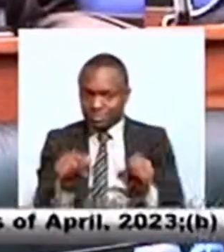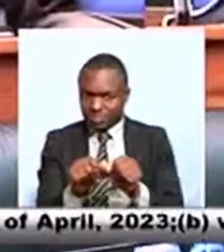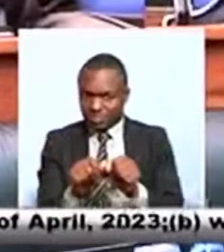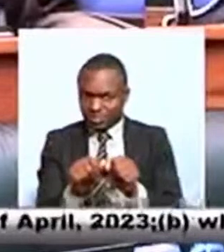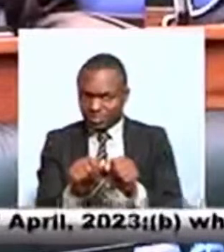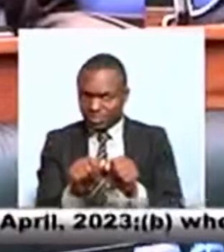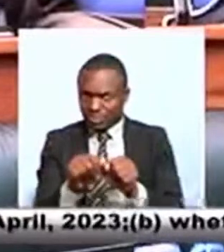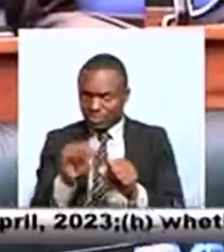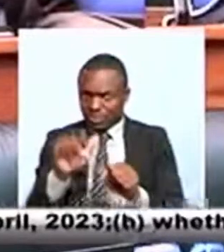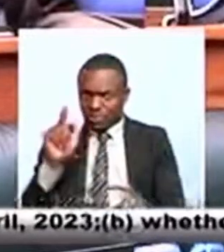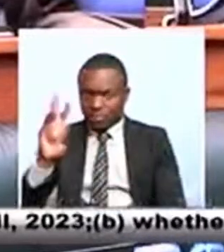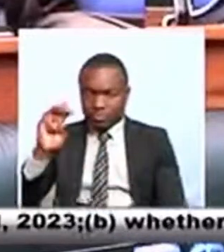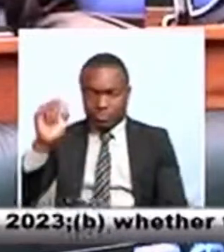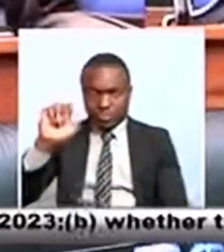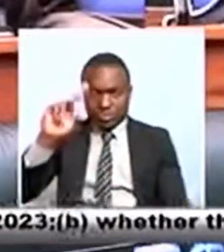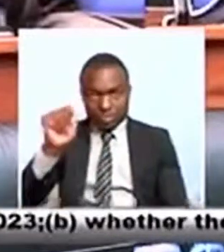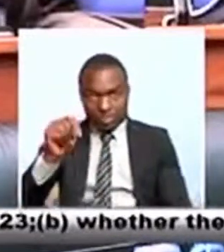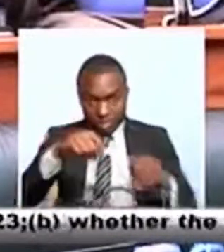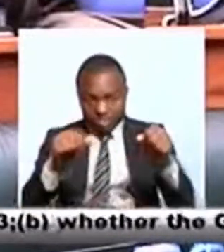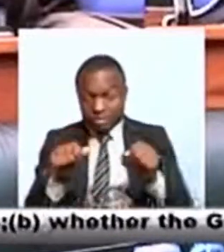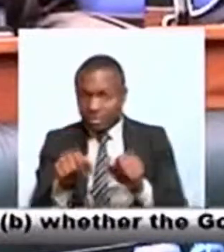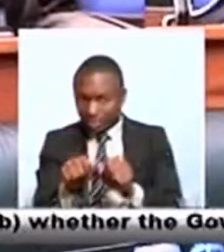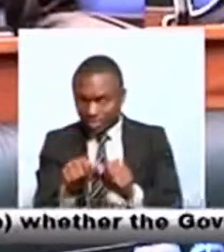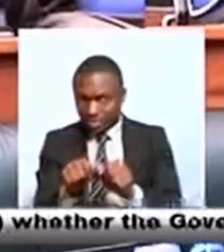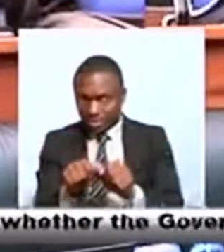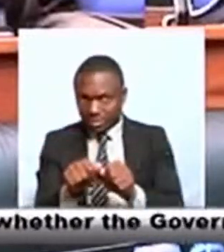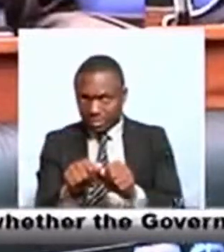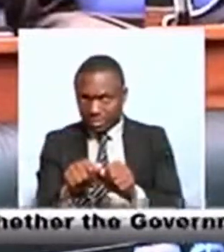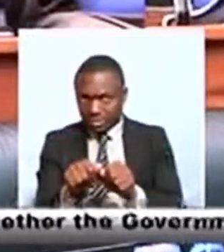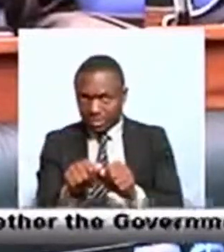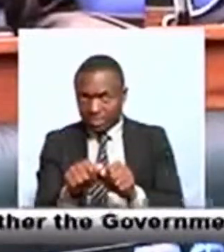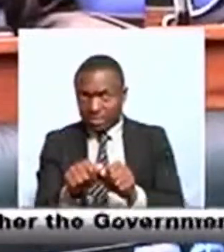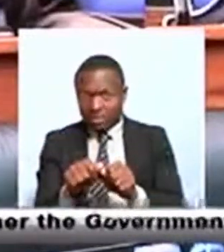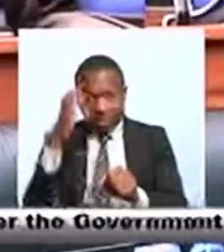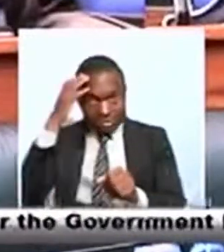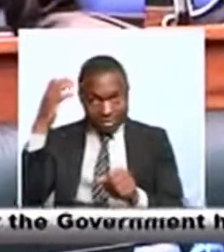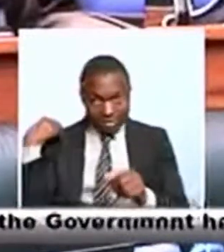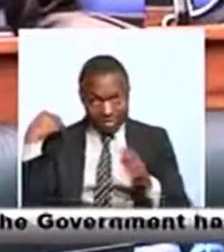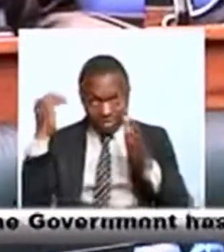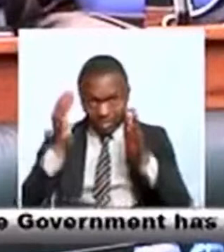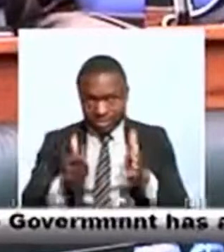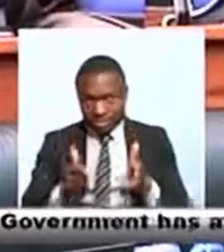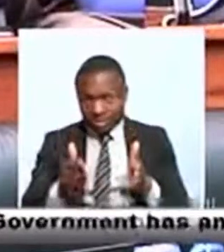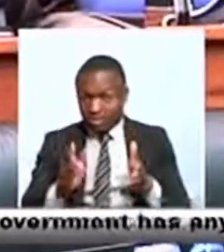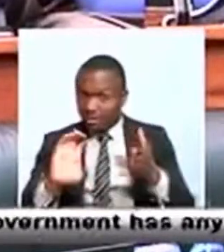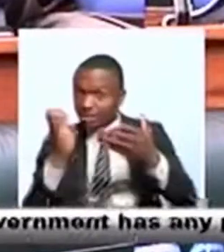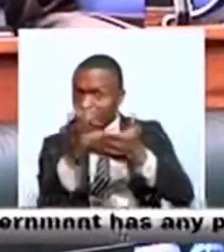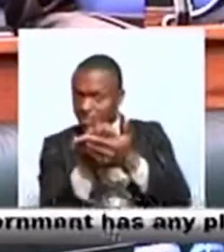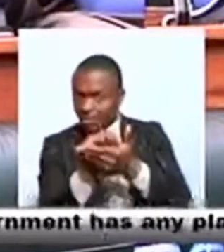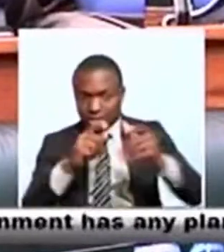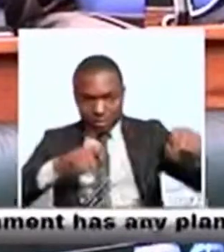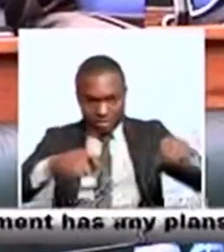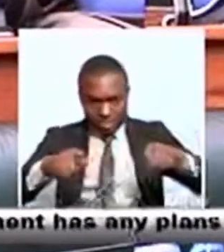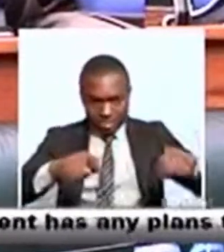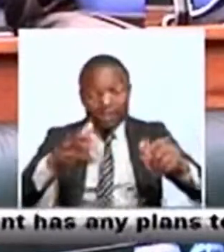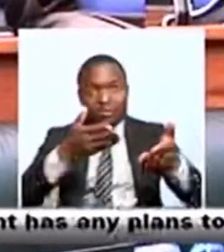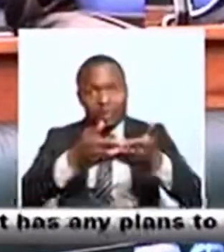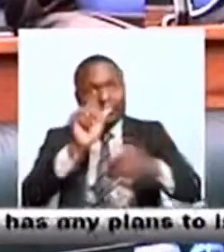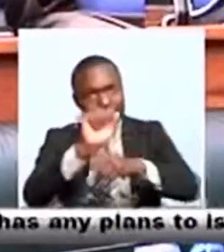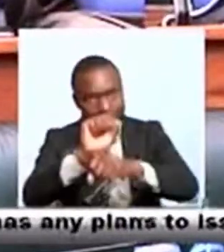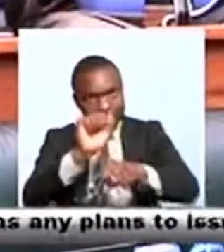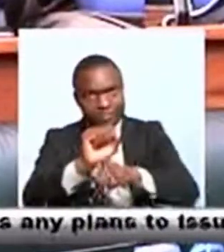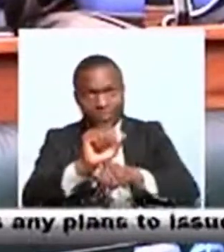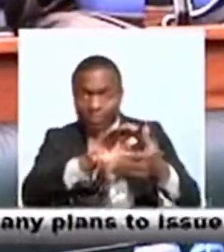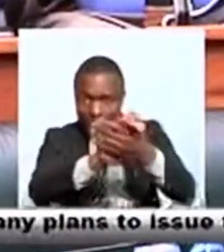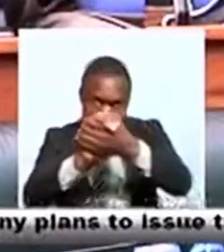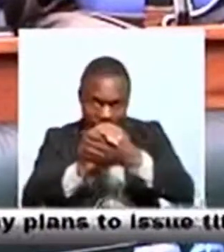Scheme. The Office of the Principal Land Resettlement Officer was engaged to handle this exercise in